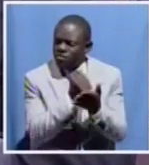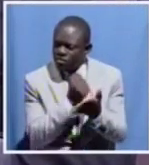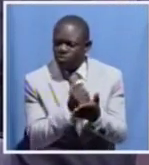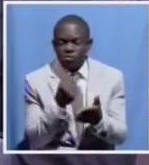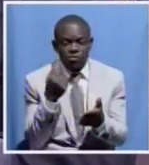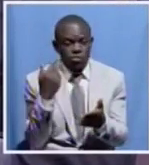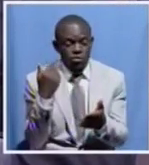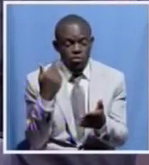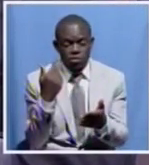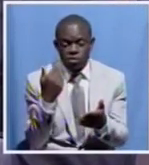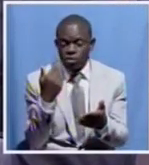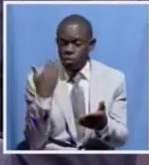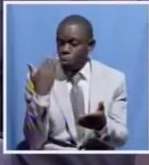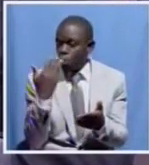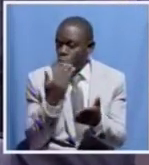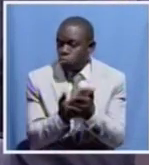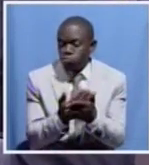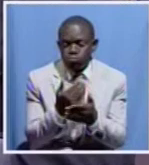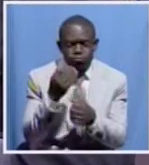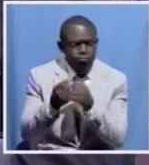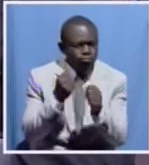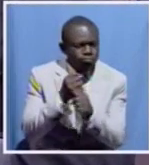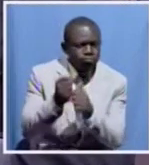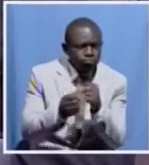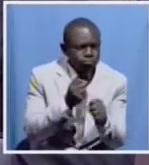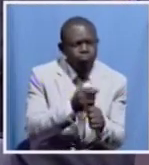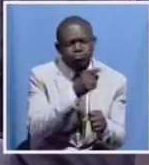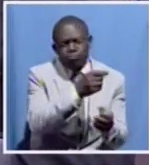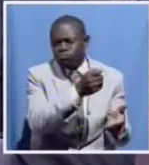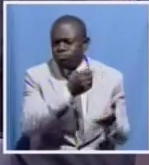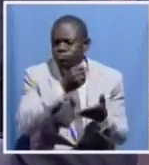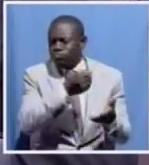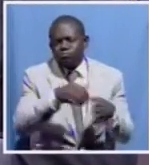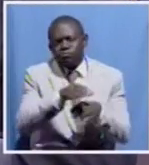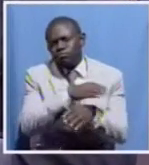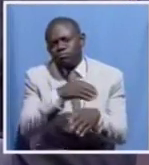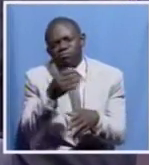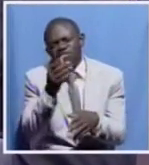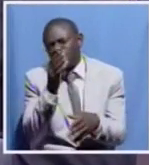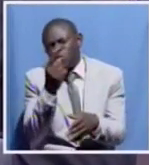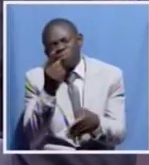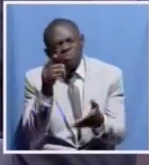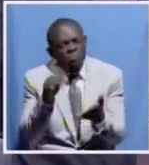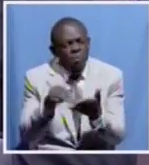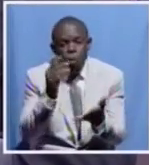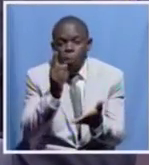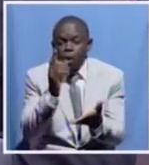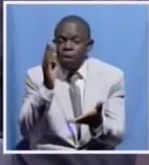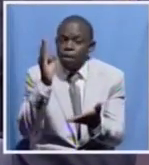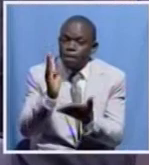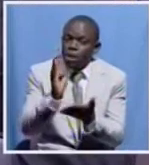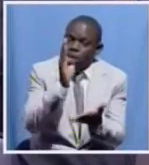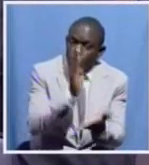in the last years that we have been with them in aid, and it continues to go